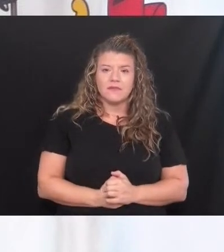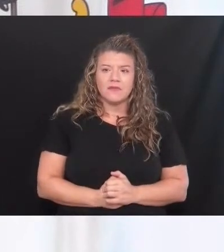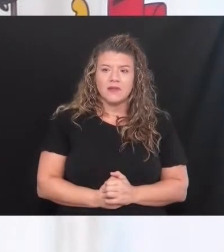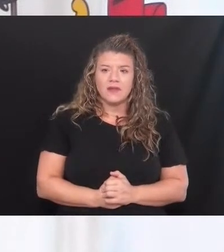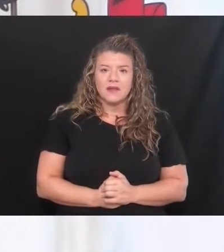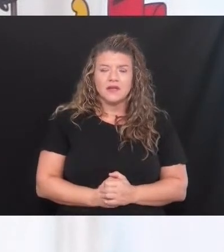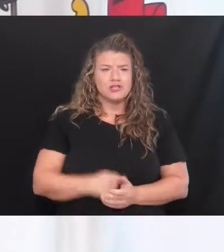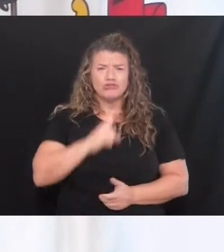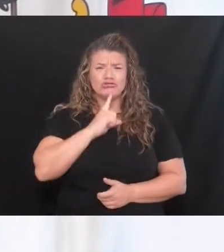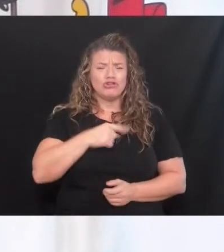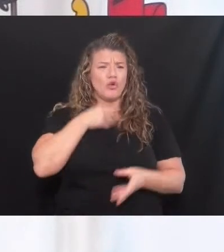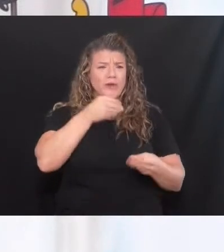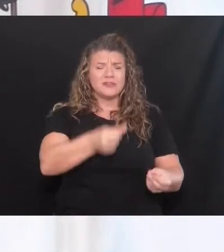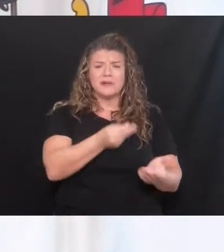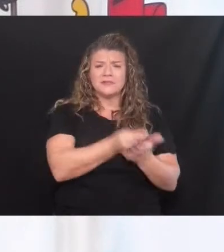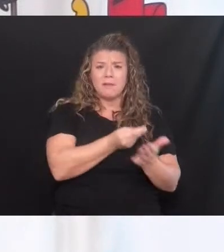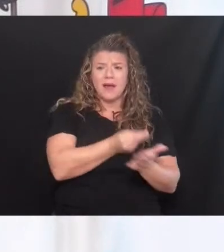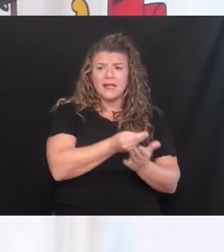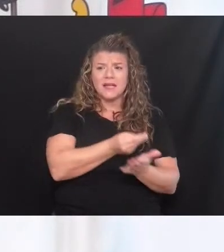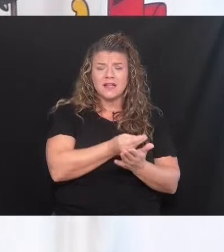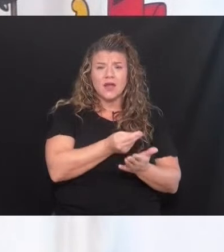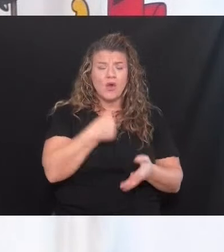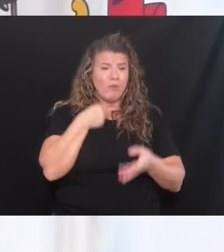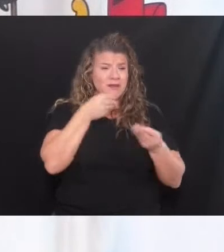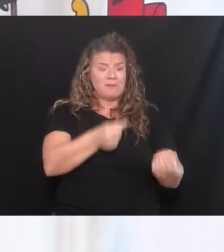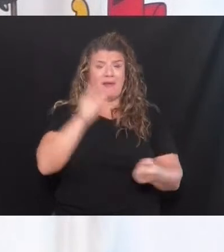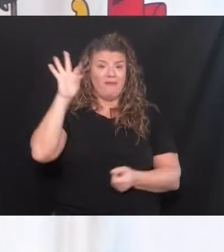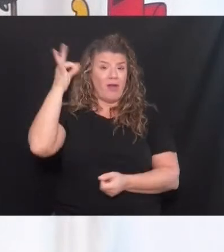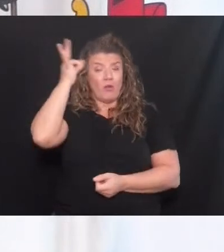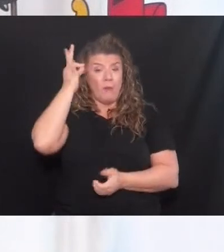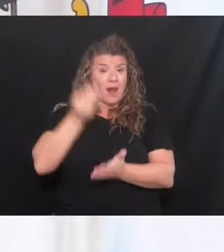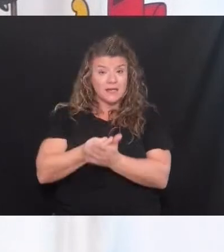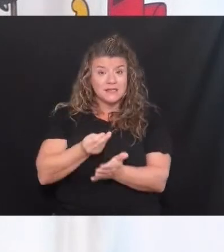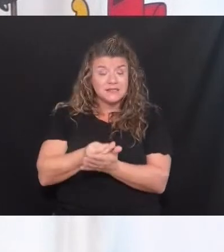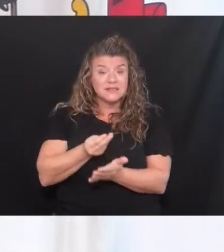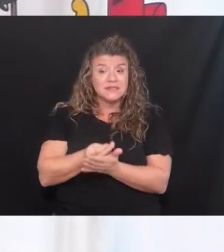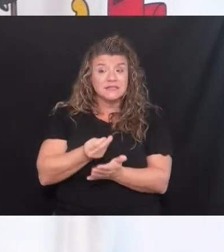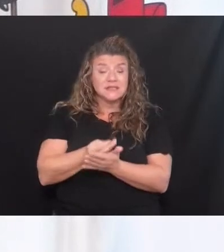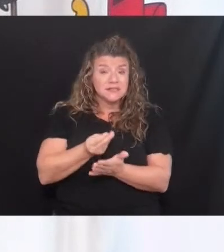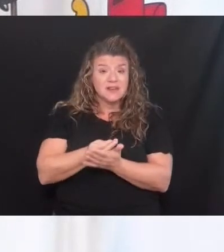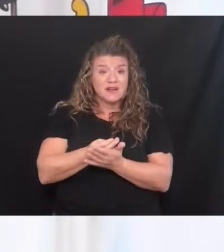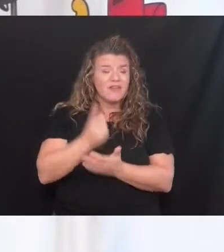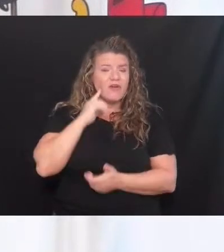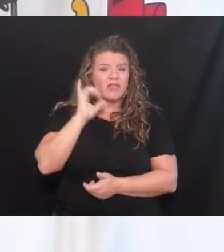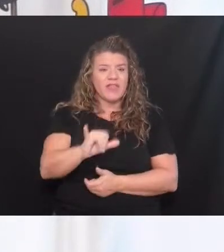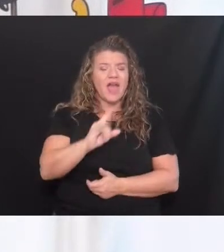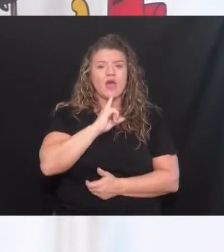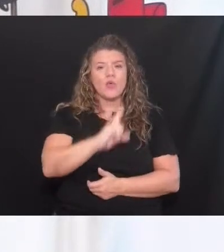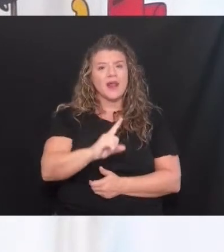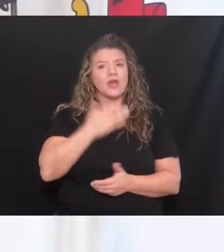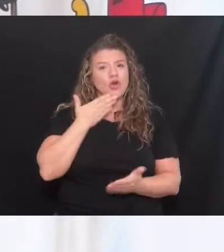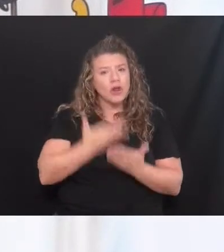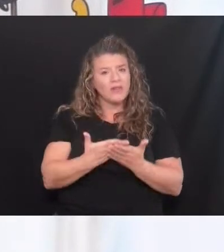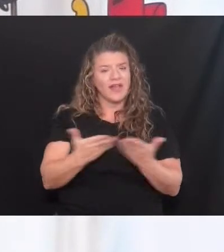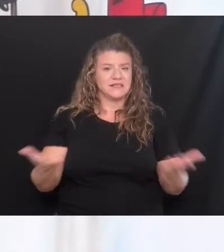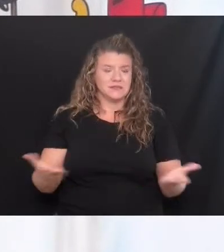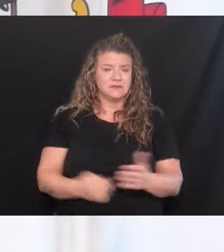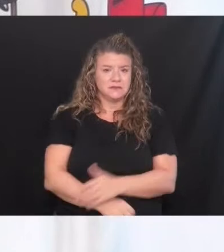few bucks, and we spent a few bucks. It was the federal government's money. We spent a few bucks in really a good way.